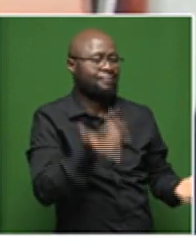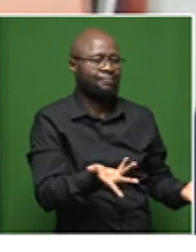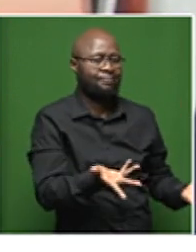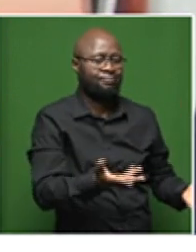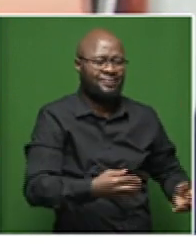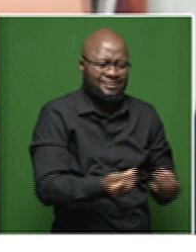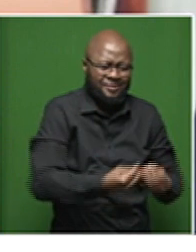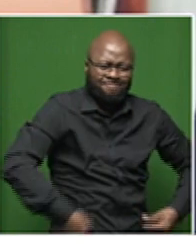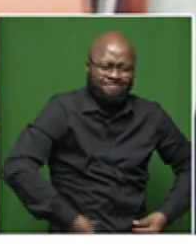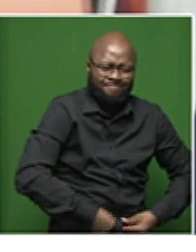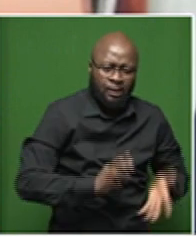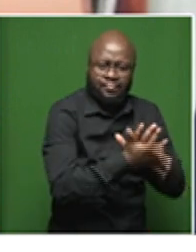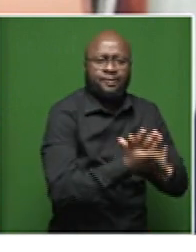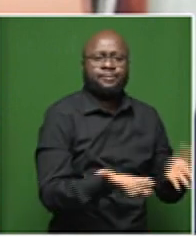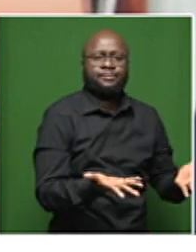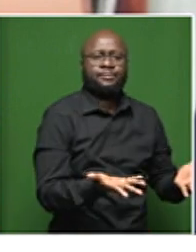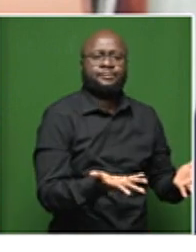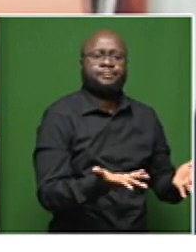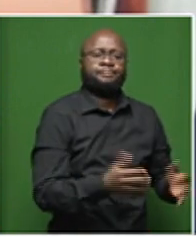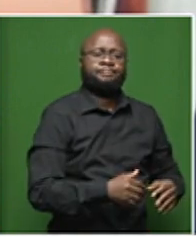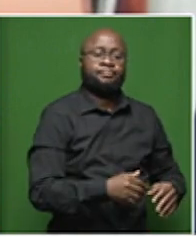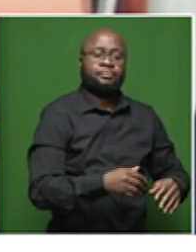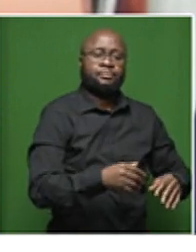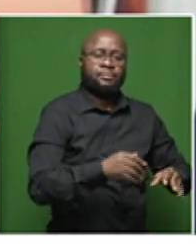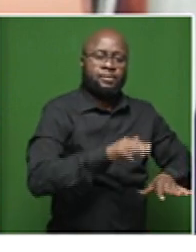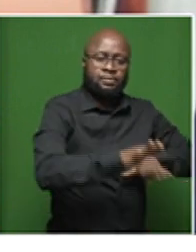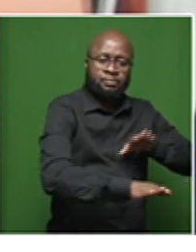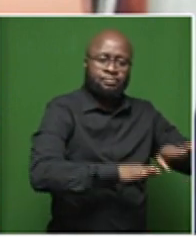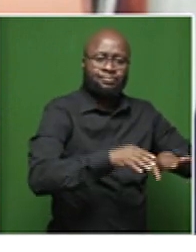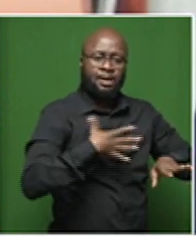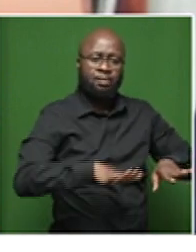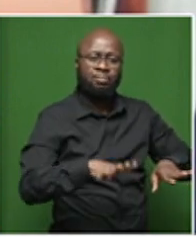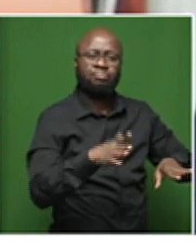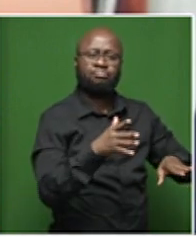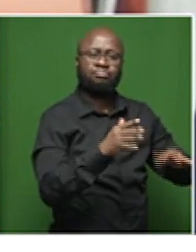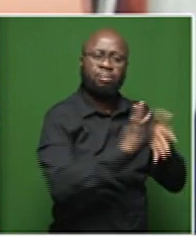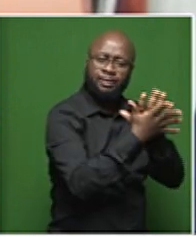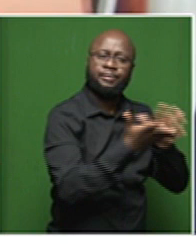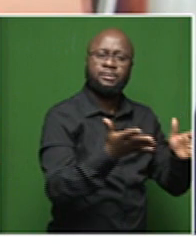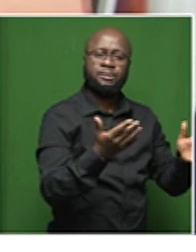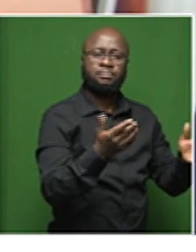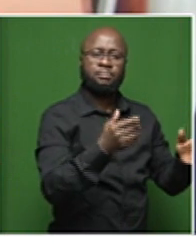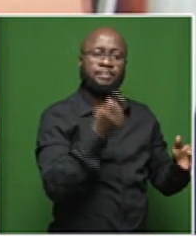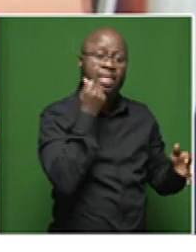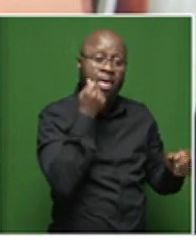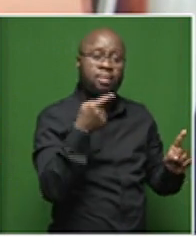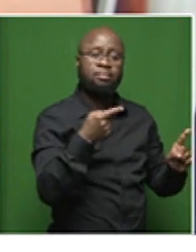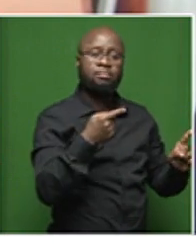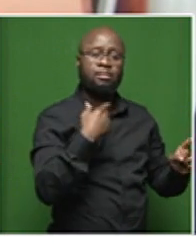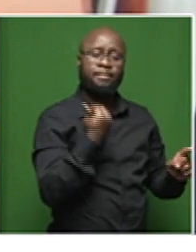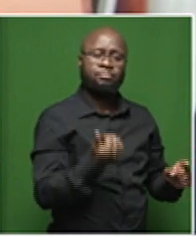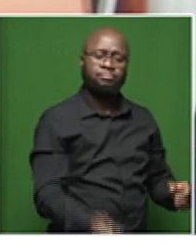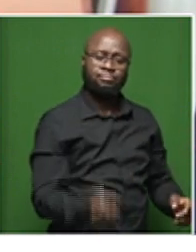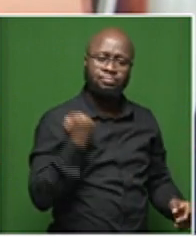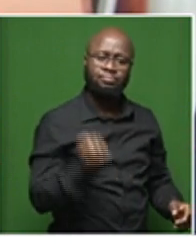kidney failure. And then the legs, they can have gangrenes and so on. And then the males can even have erectile dysfunction. And then that's the point